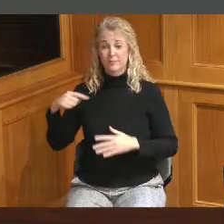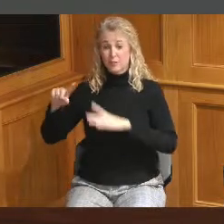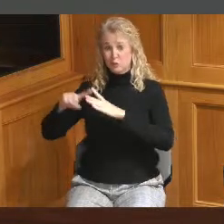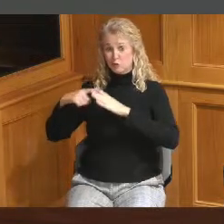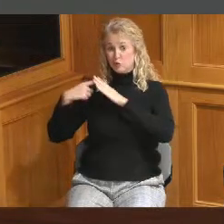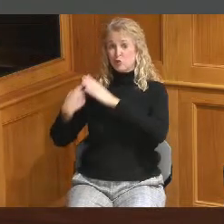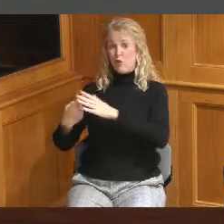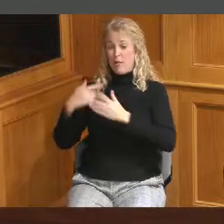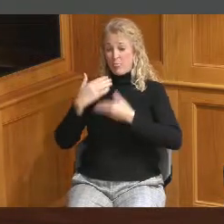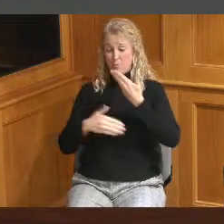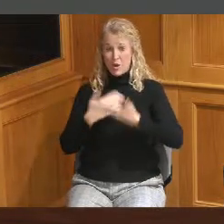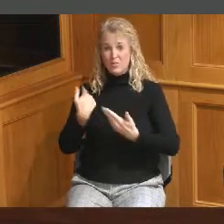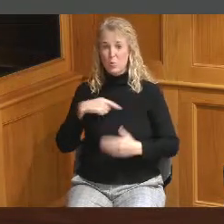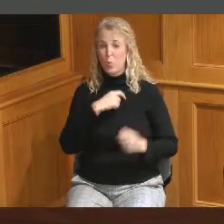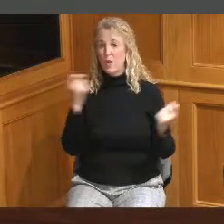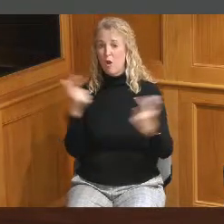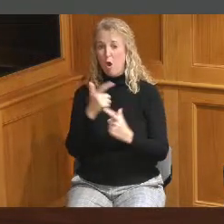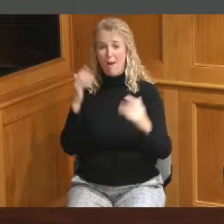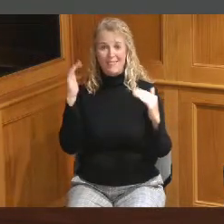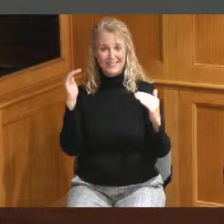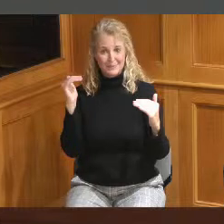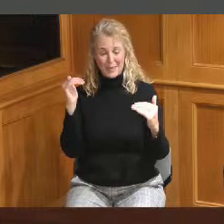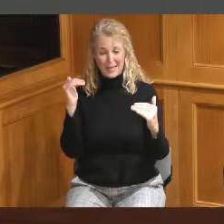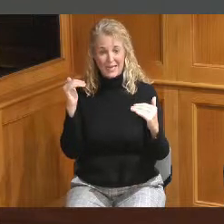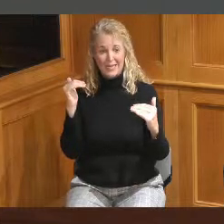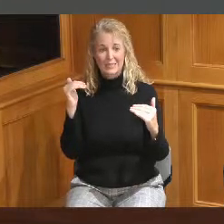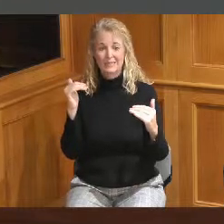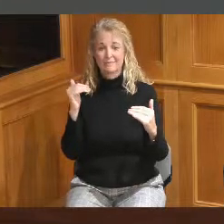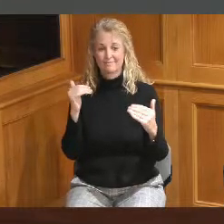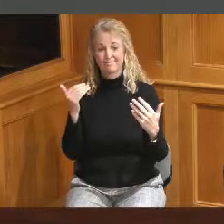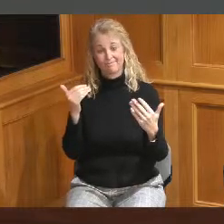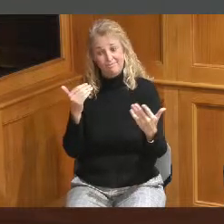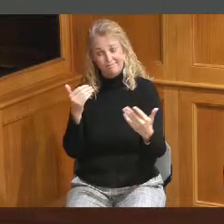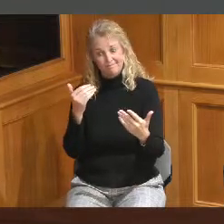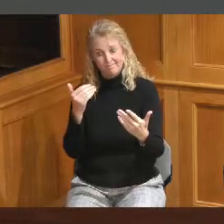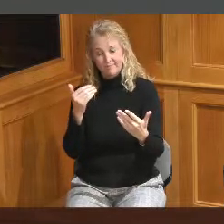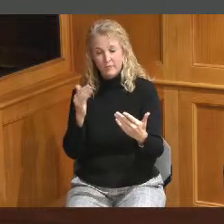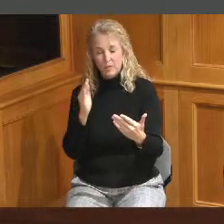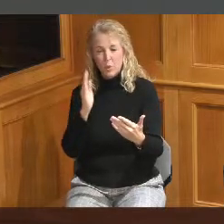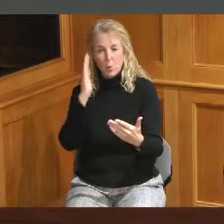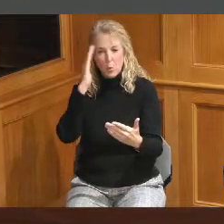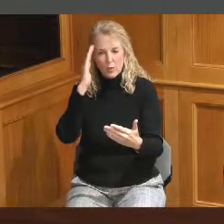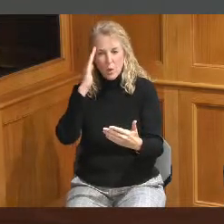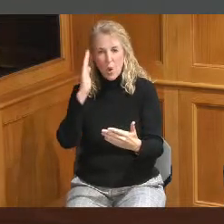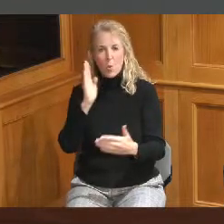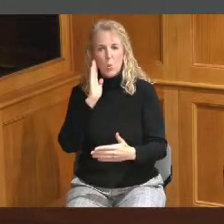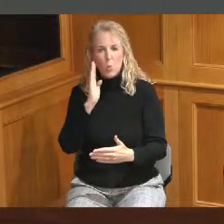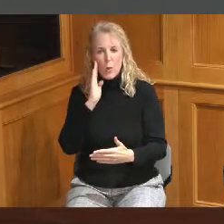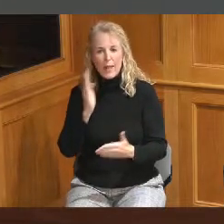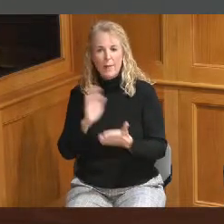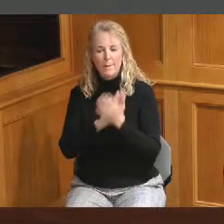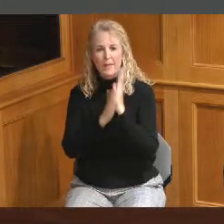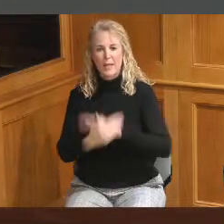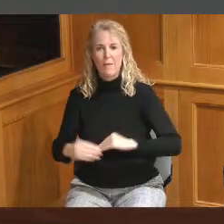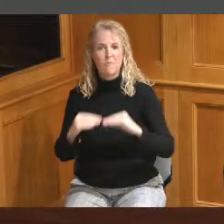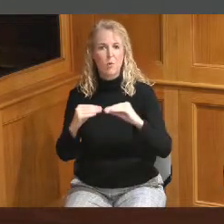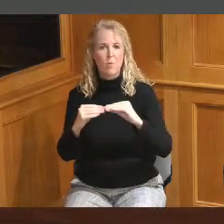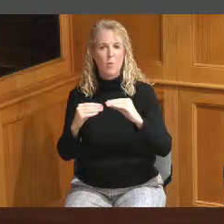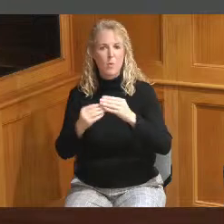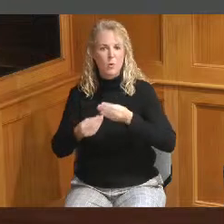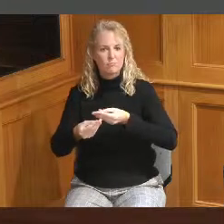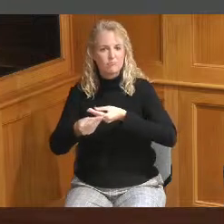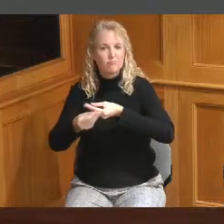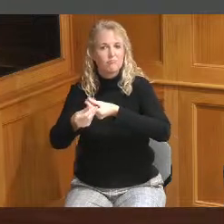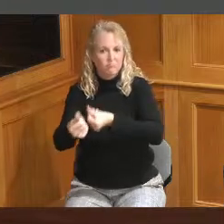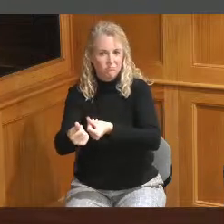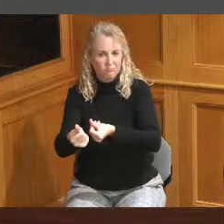this off, I think we all expect to see over the course of time efficiencies that develop both in terms of